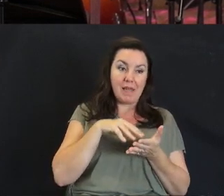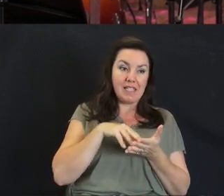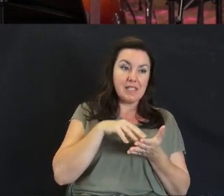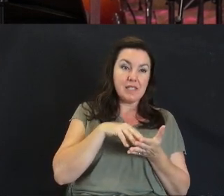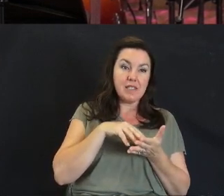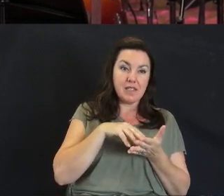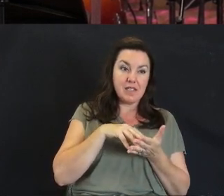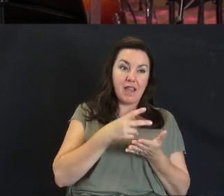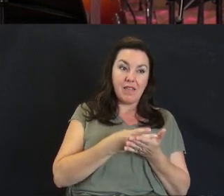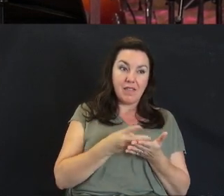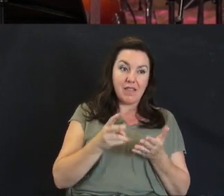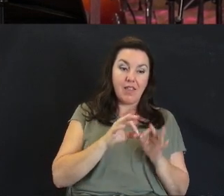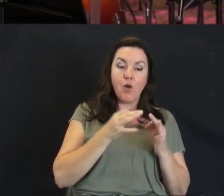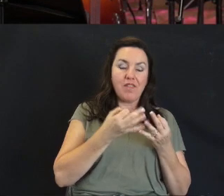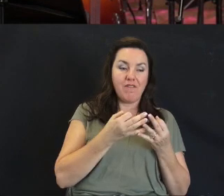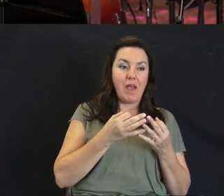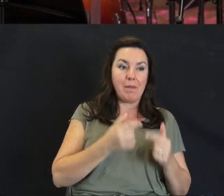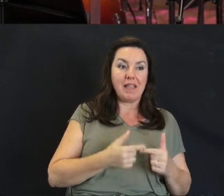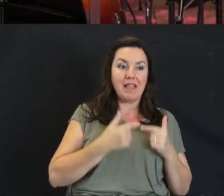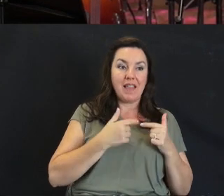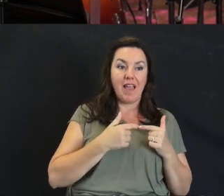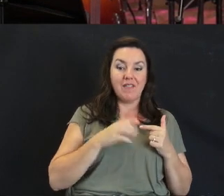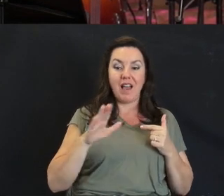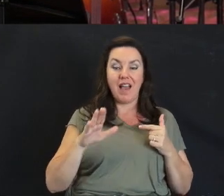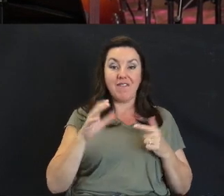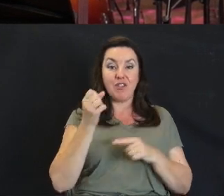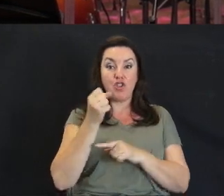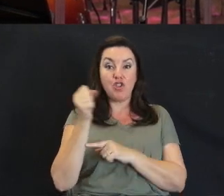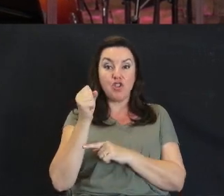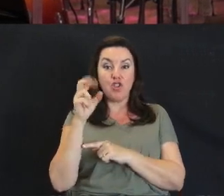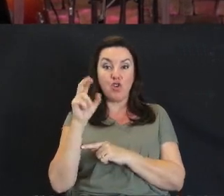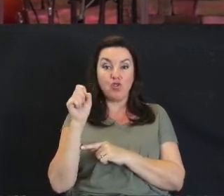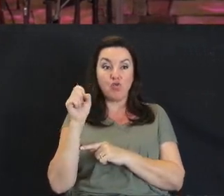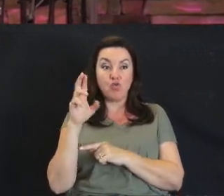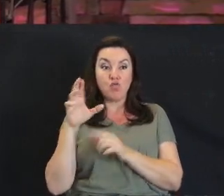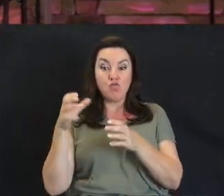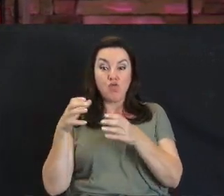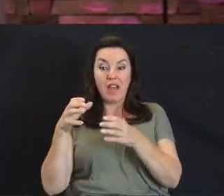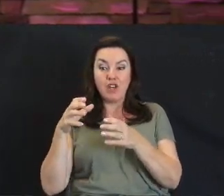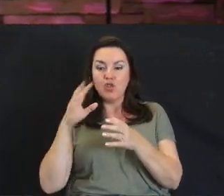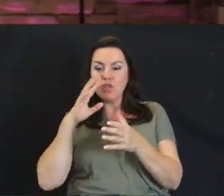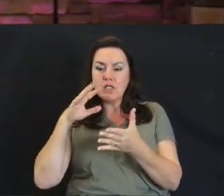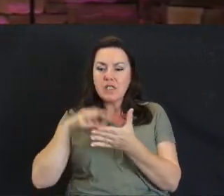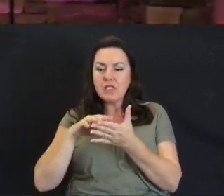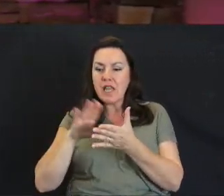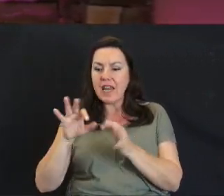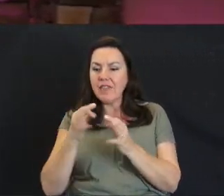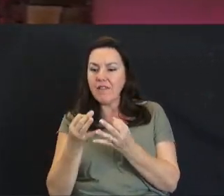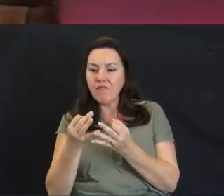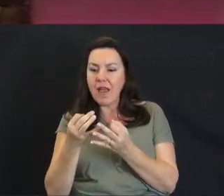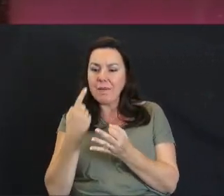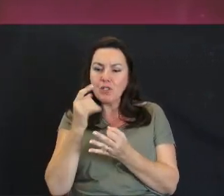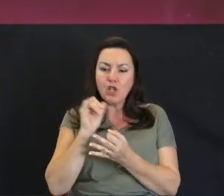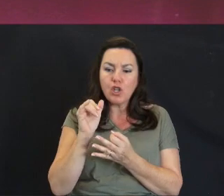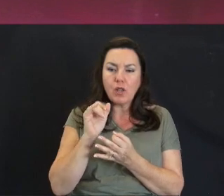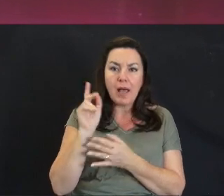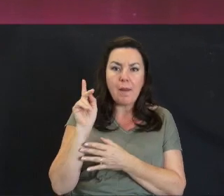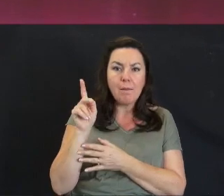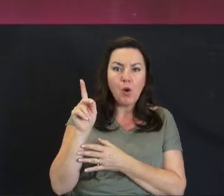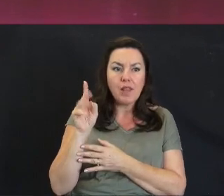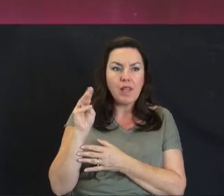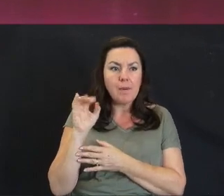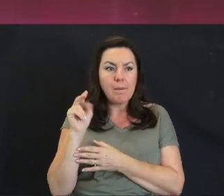The family life Of the rioters To do a case study Of Do a cross section Of the rioters In Portland In Minnesota